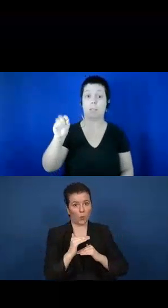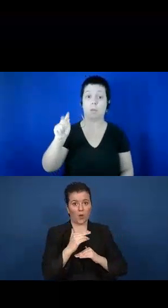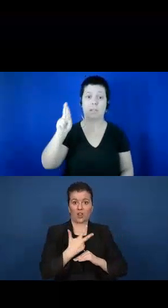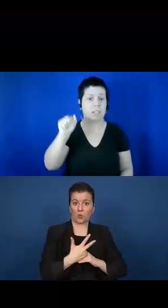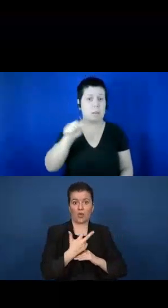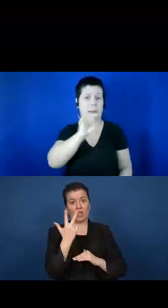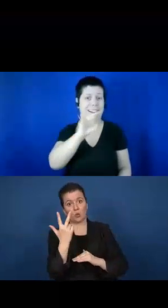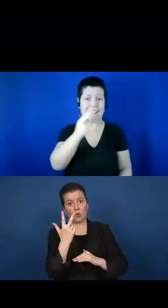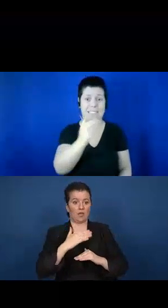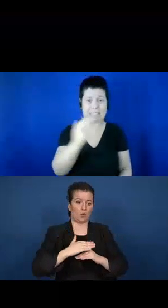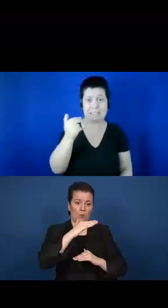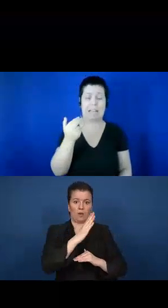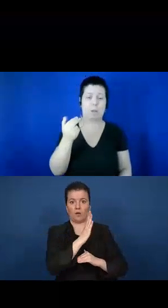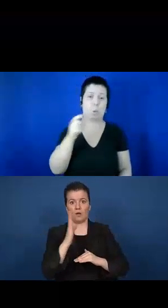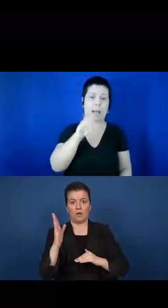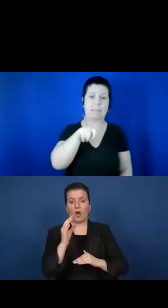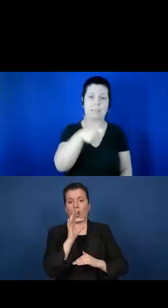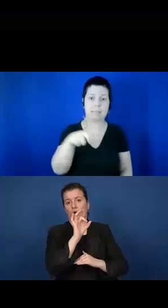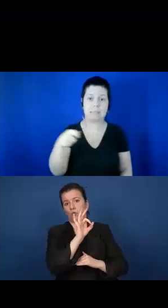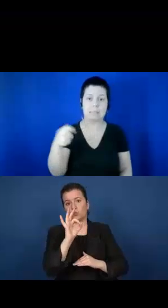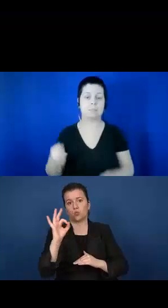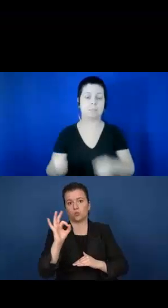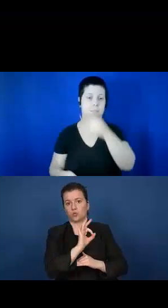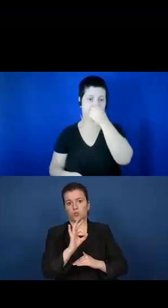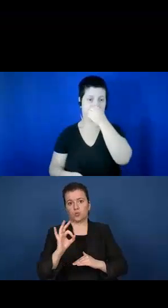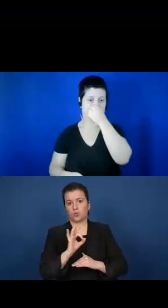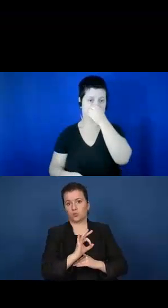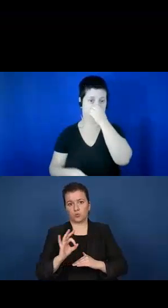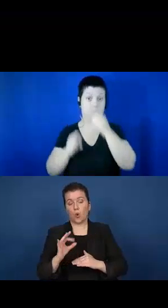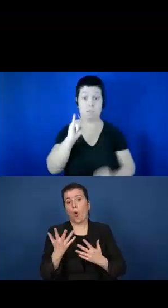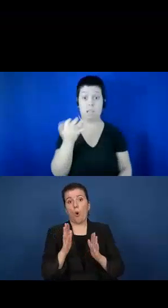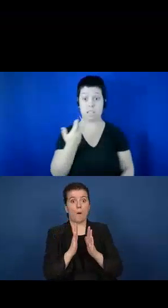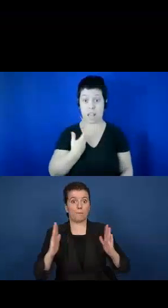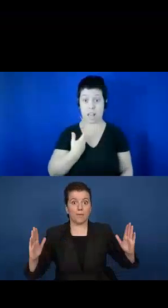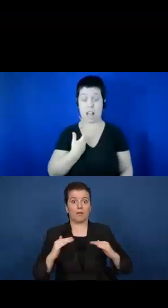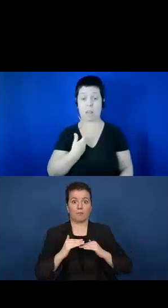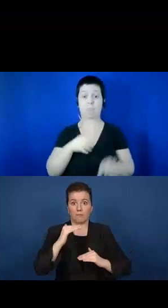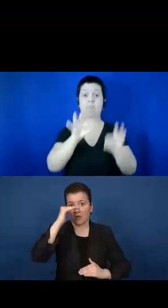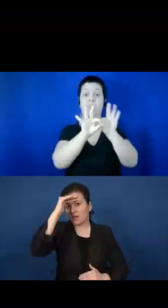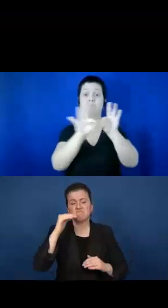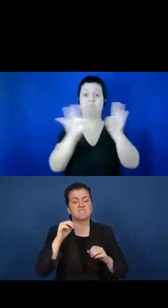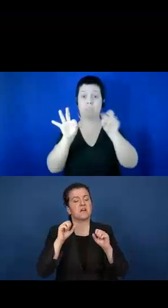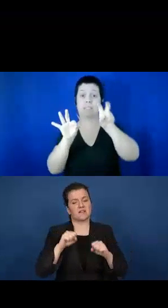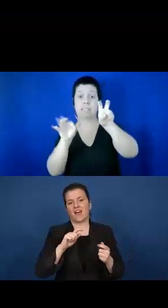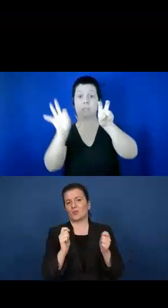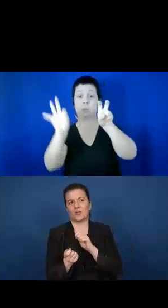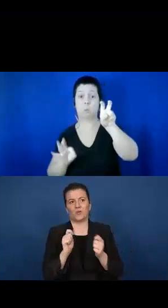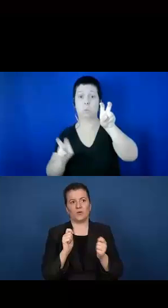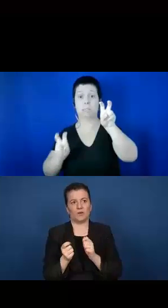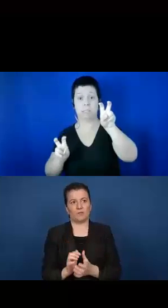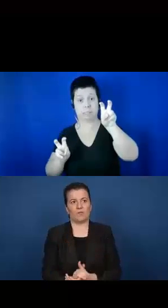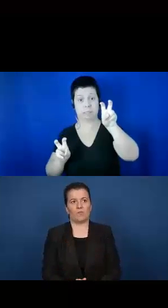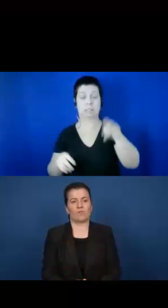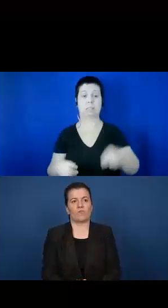If we, for example, want to have a 5x5 grid on the back and then just a few